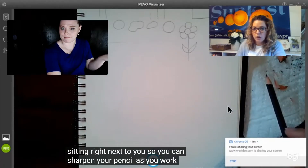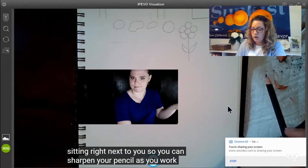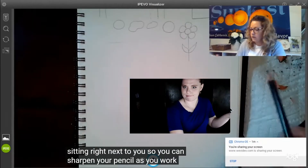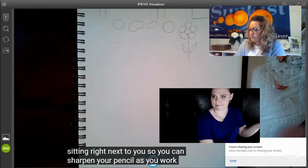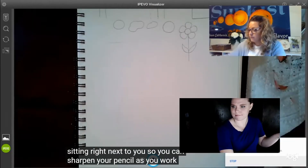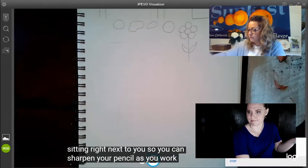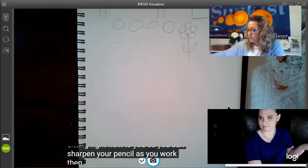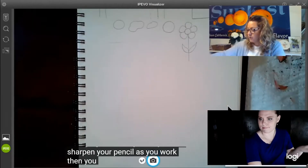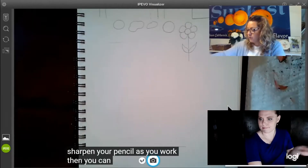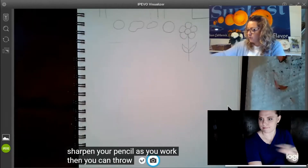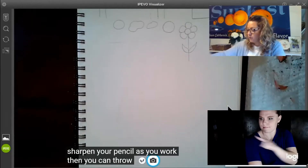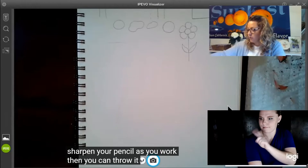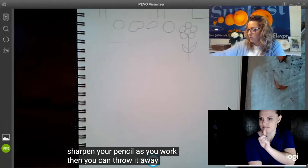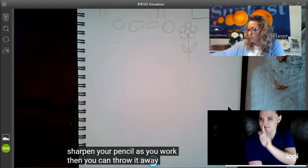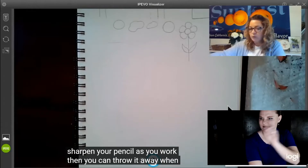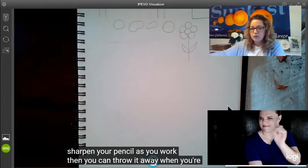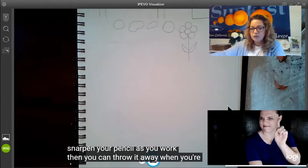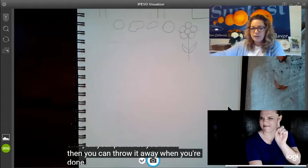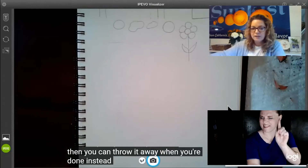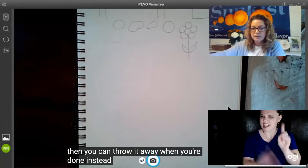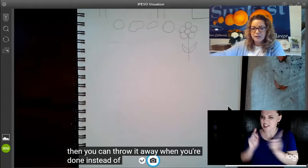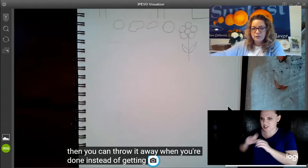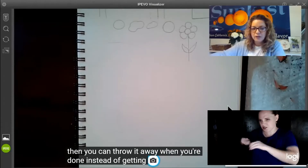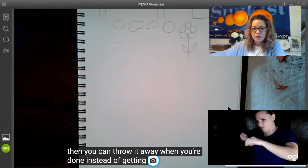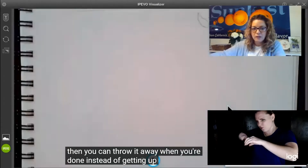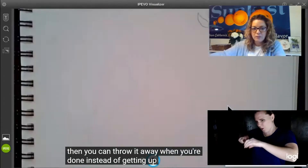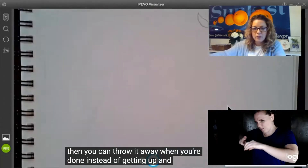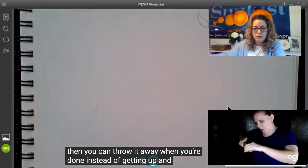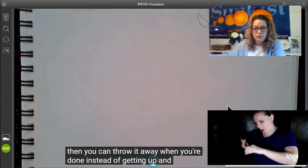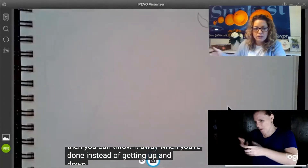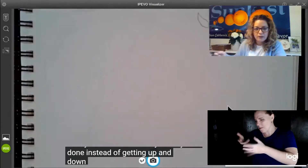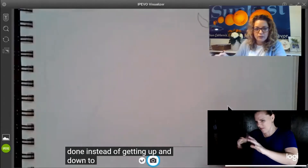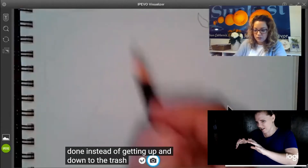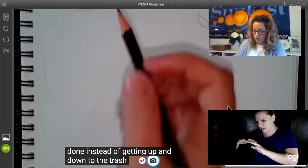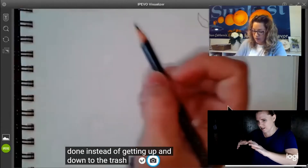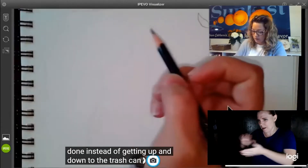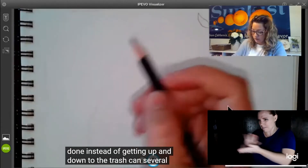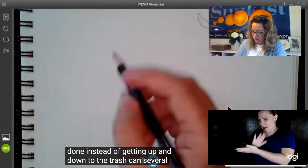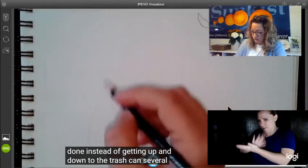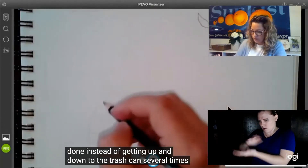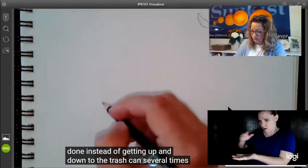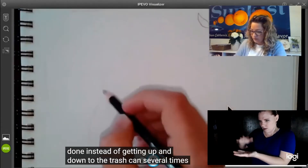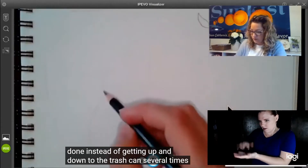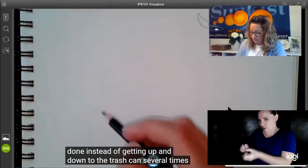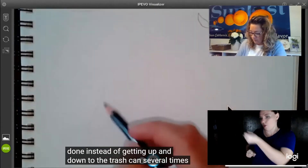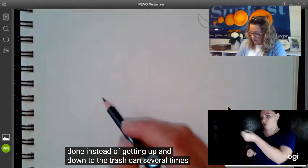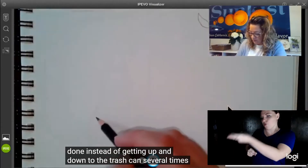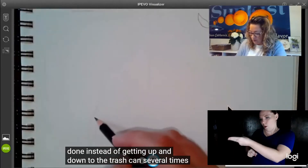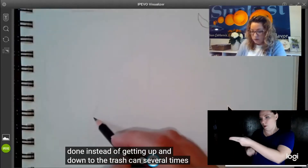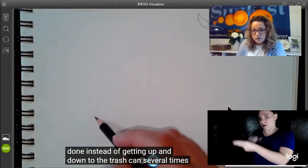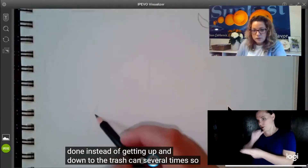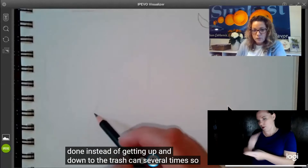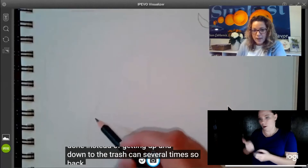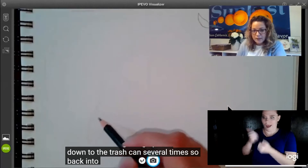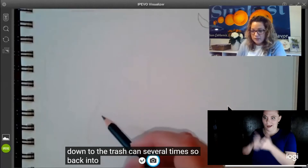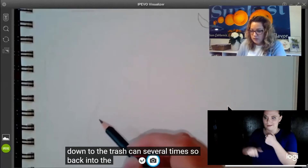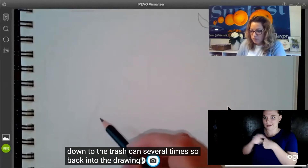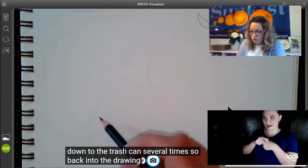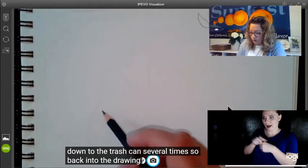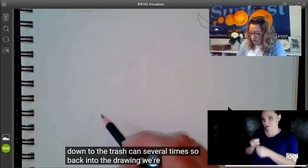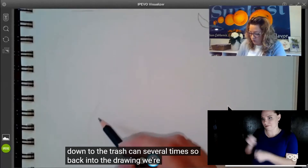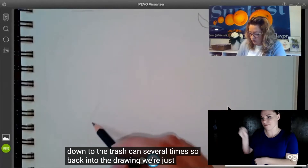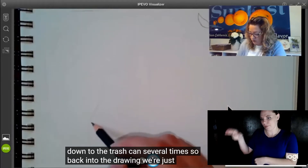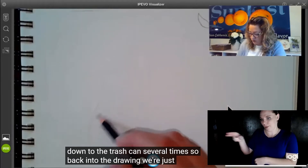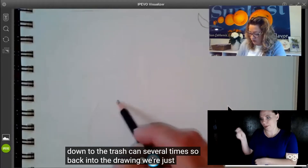you work. Then you can throw it away when you're done instead of getting up and down to the trash can several times. So back into